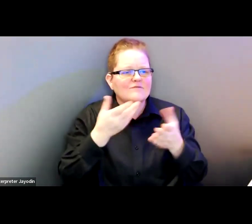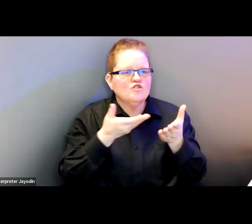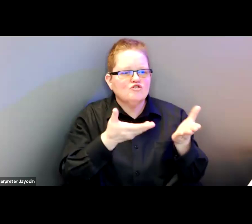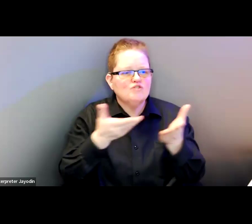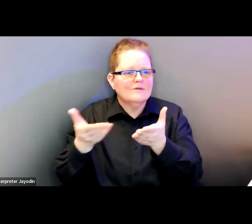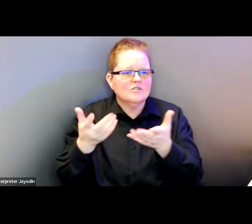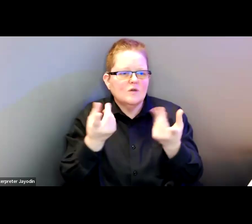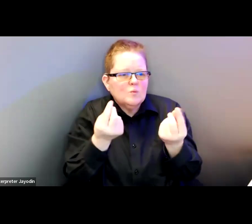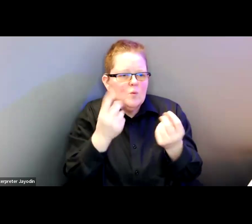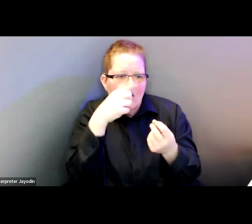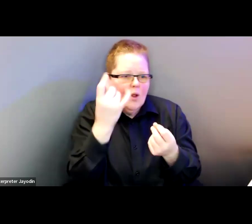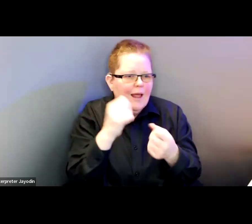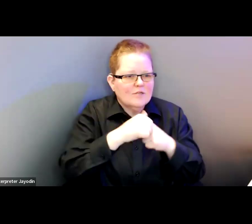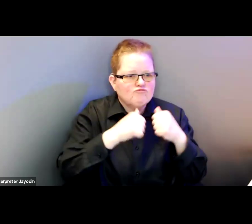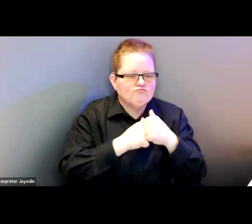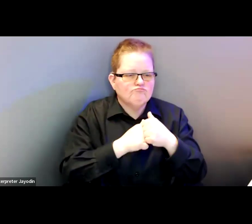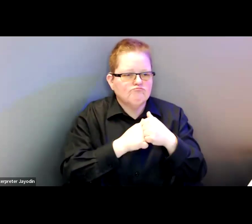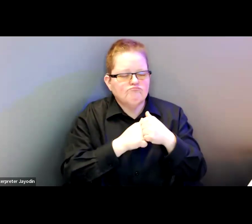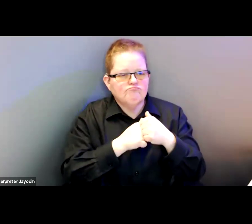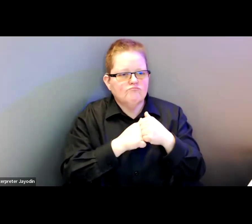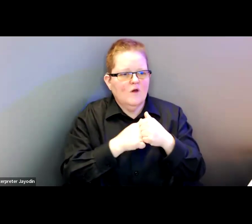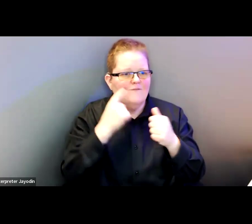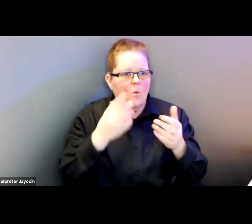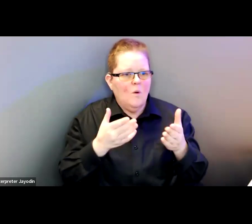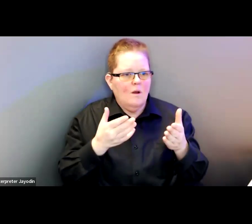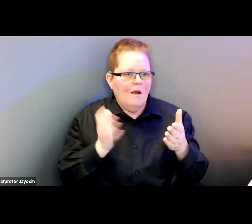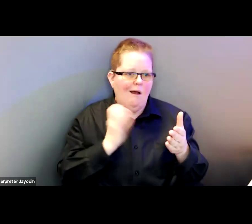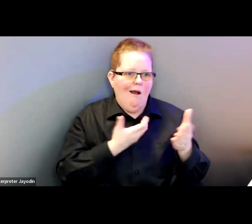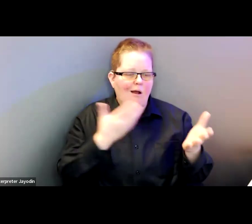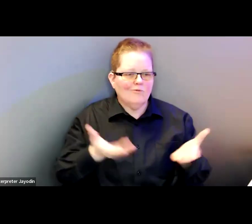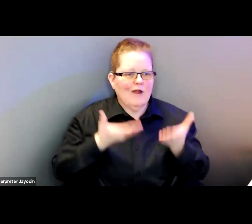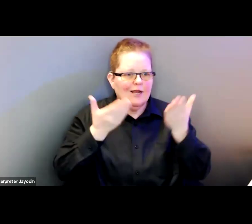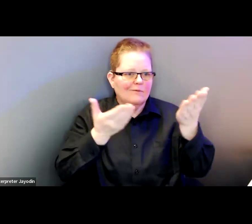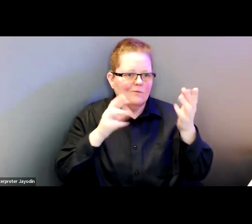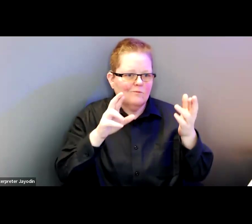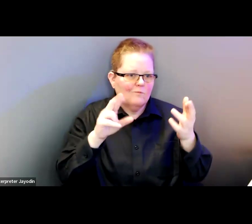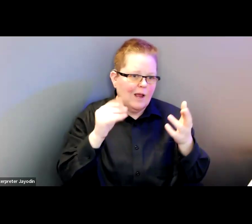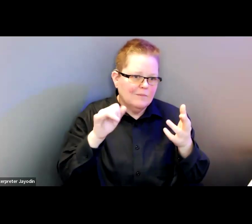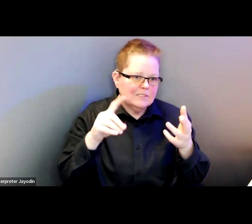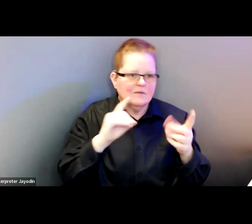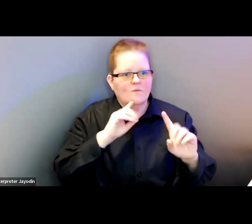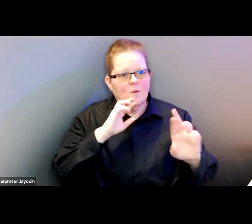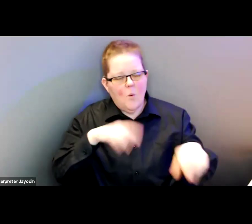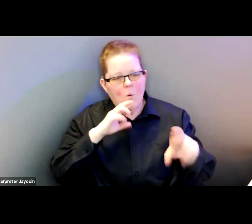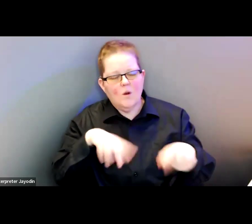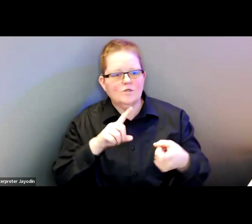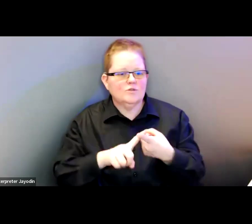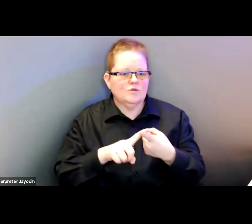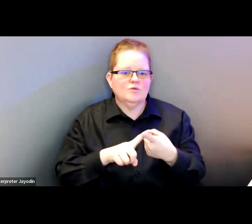formalize this great series of recommendations, of report backs that he had from the prior